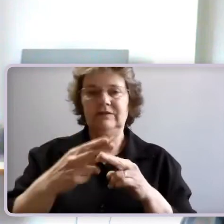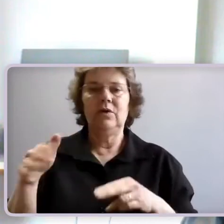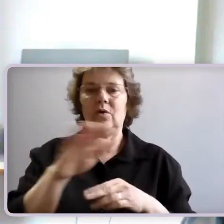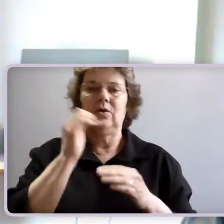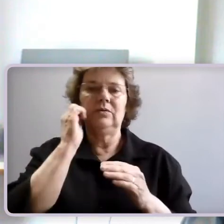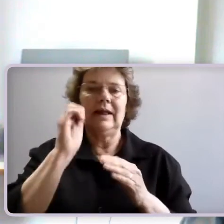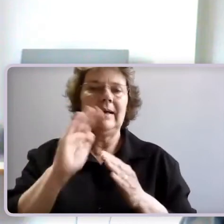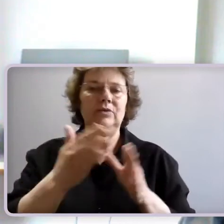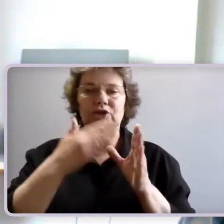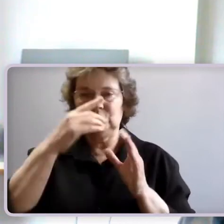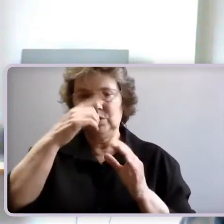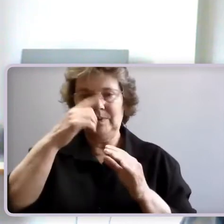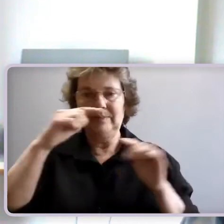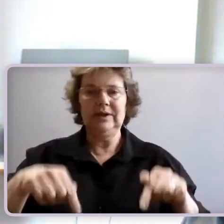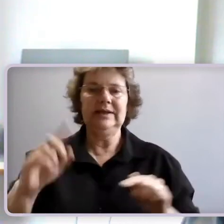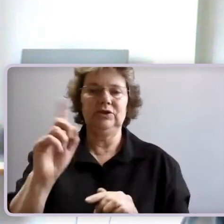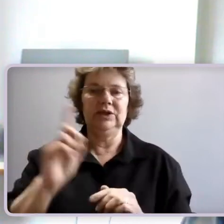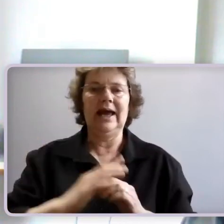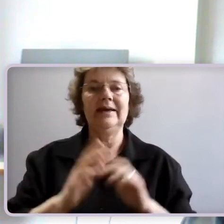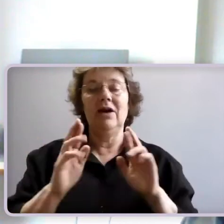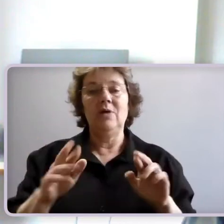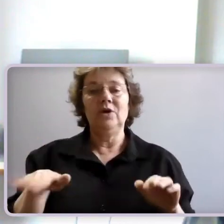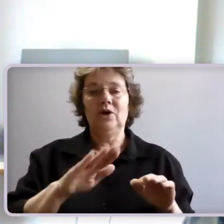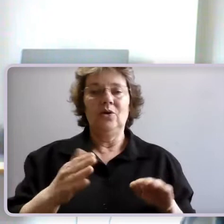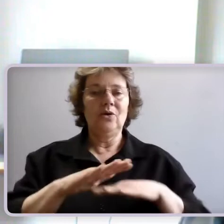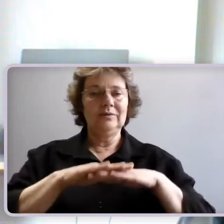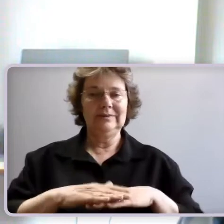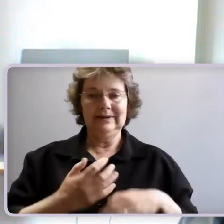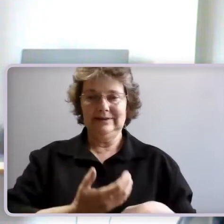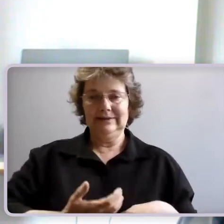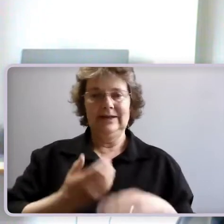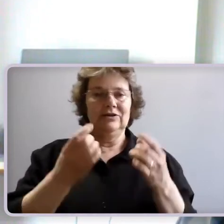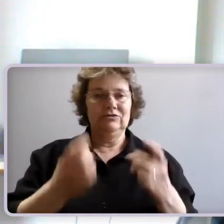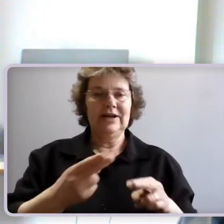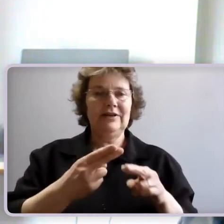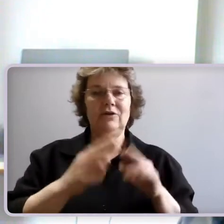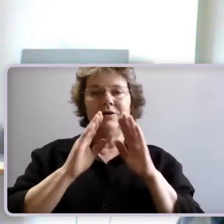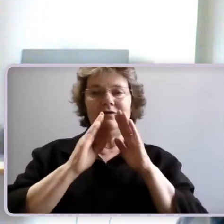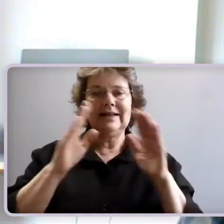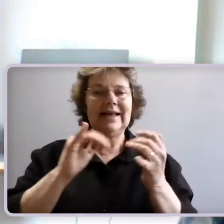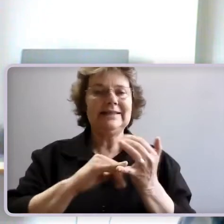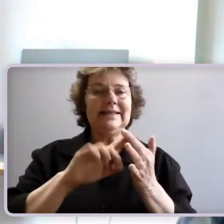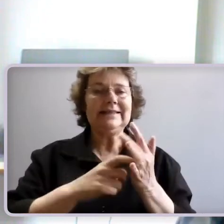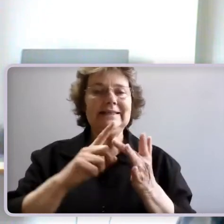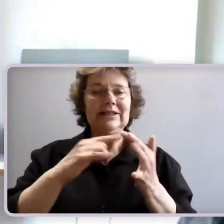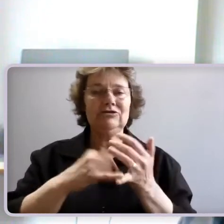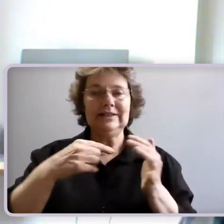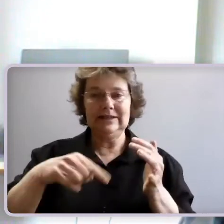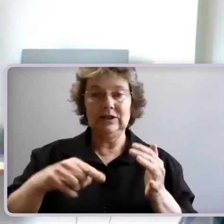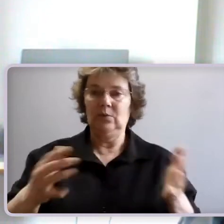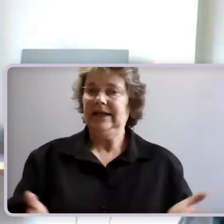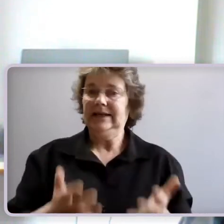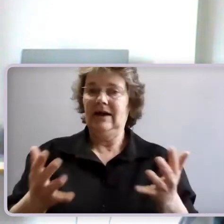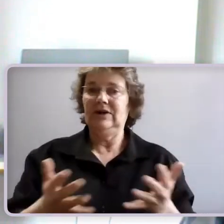all settled in comfortably and are ready for a fantastic series this week. We encourage your active participation today, so please type in